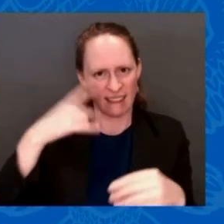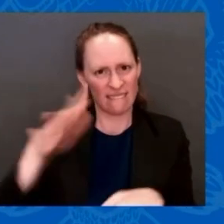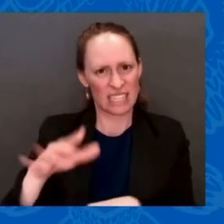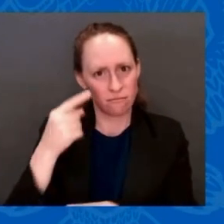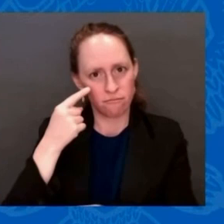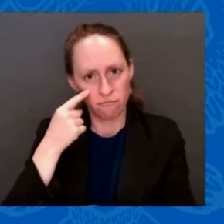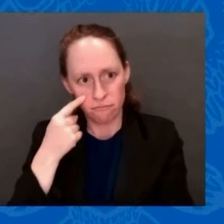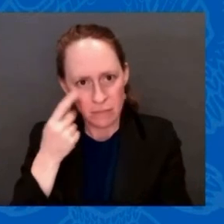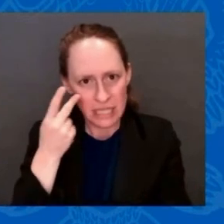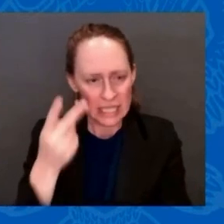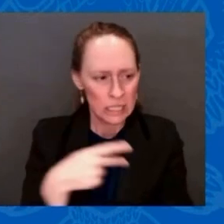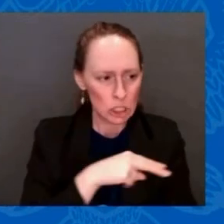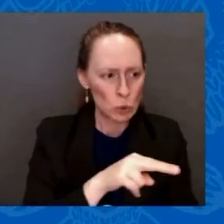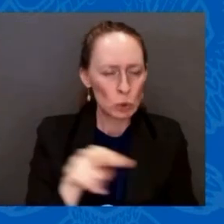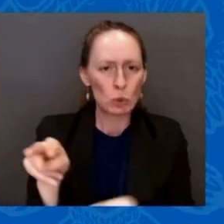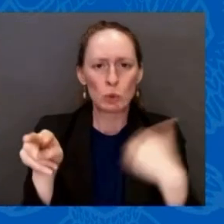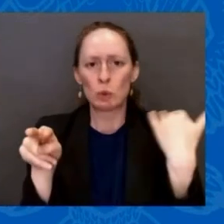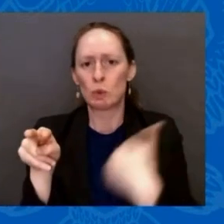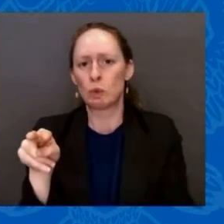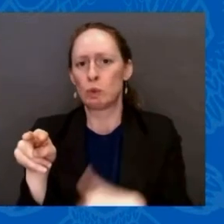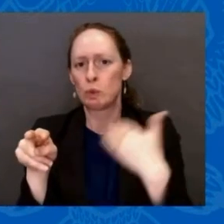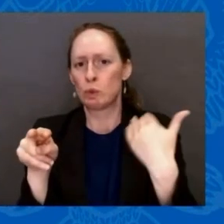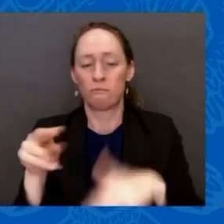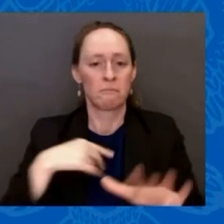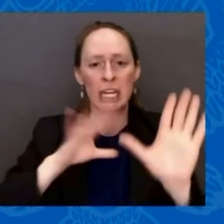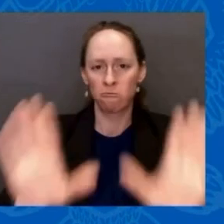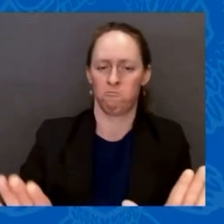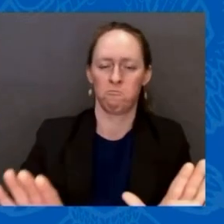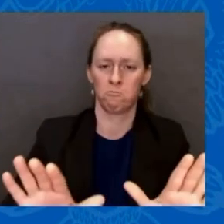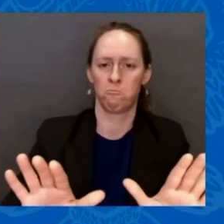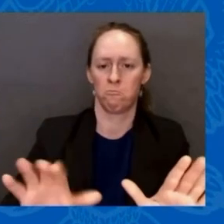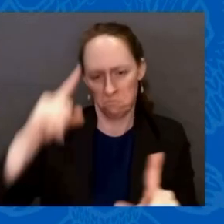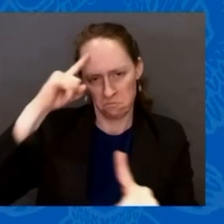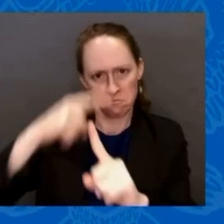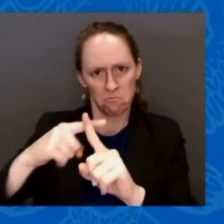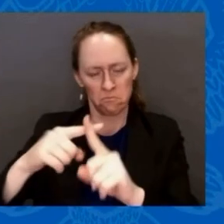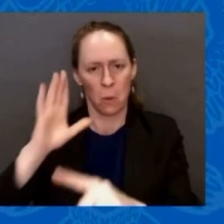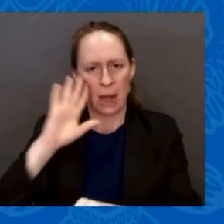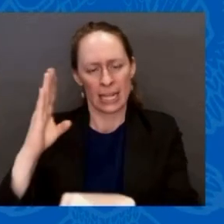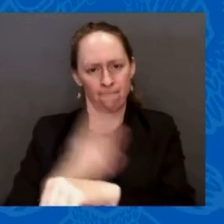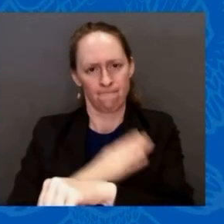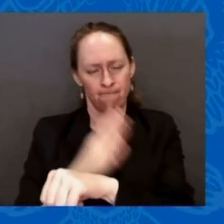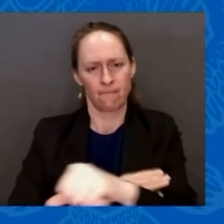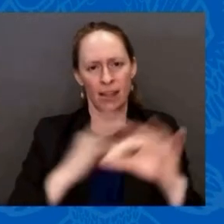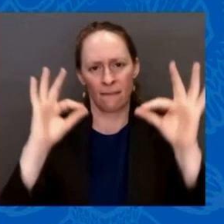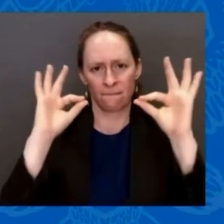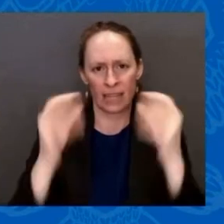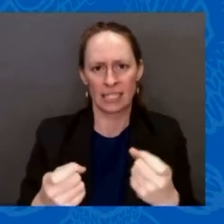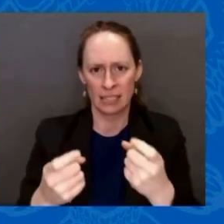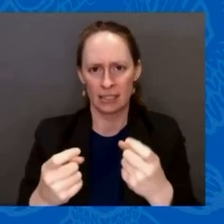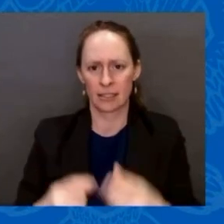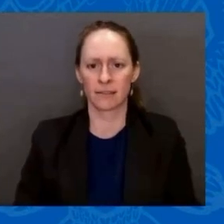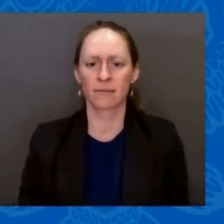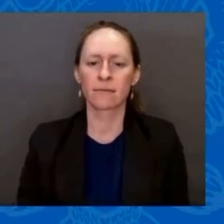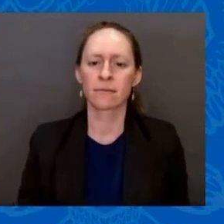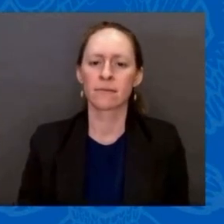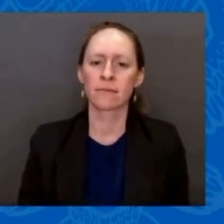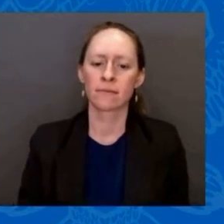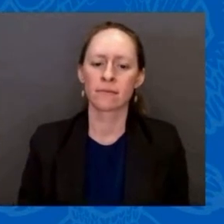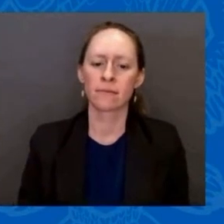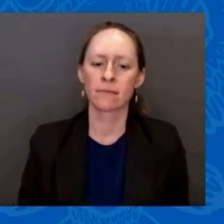2 weeks of happening, tanker trucks that crashed and caused this overpass that